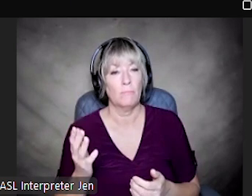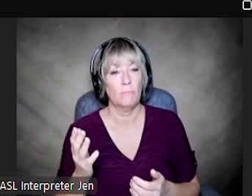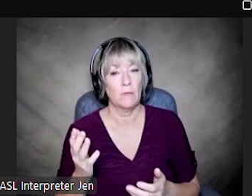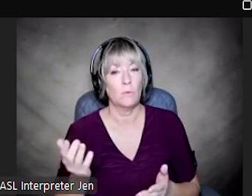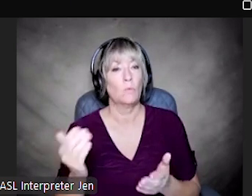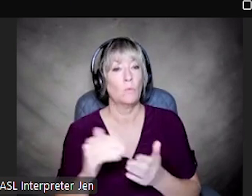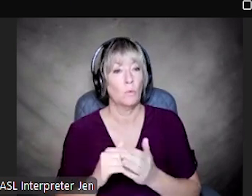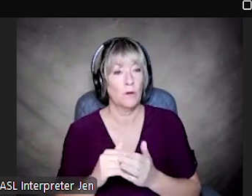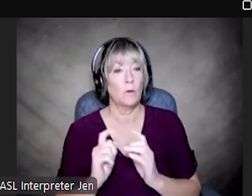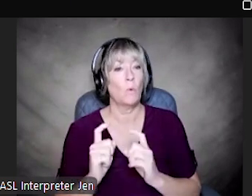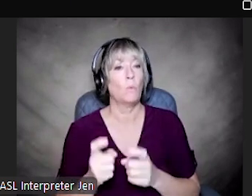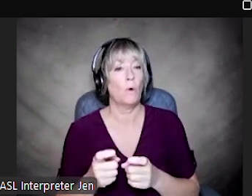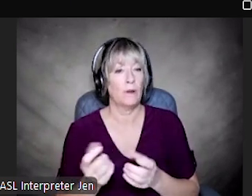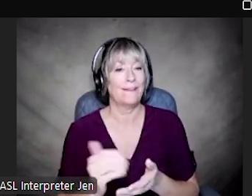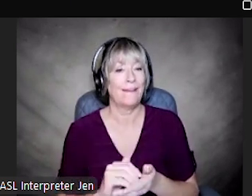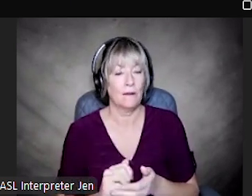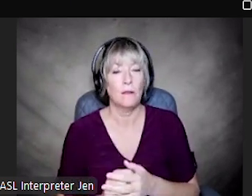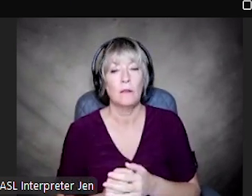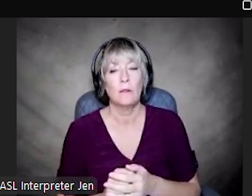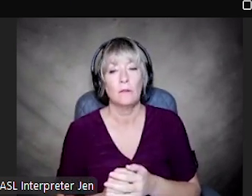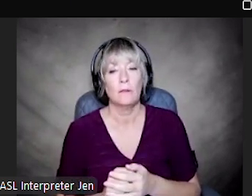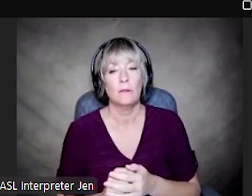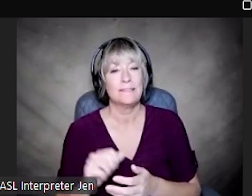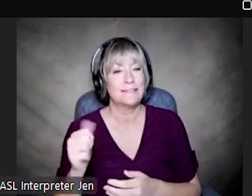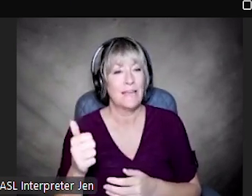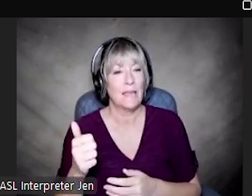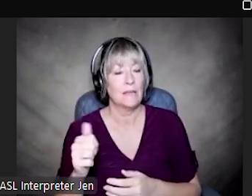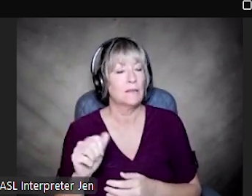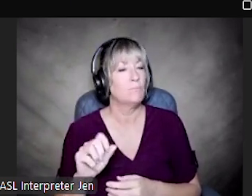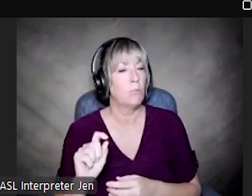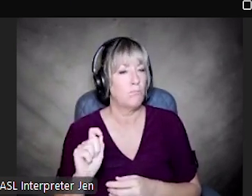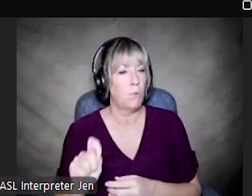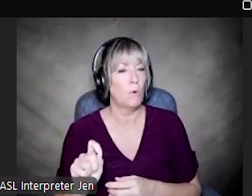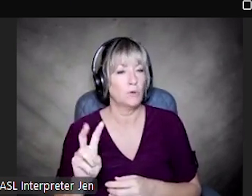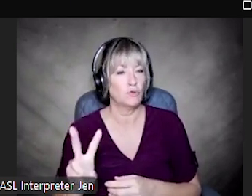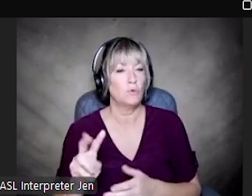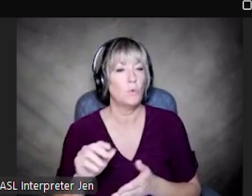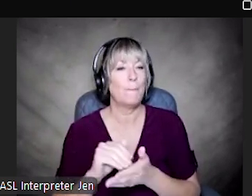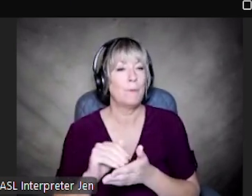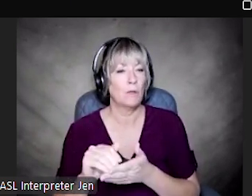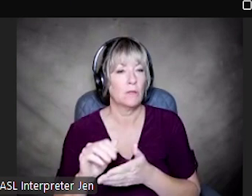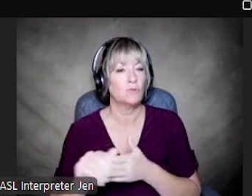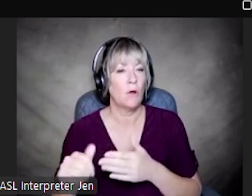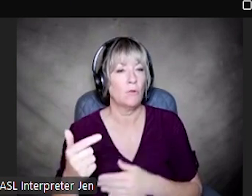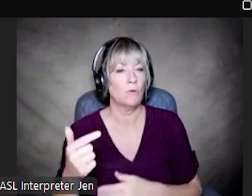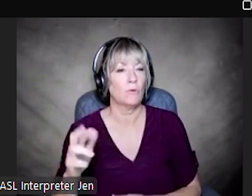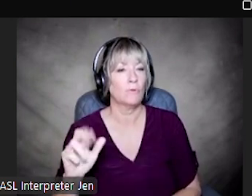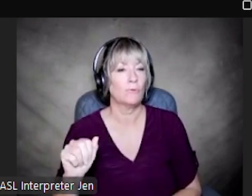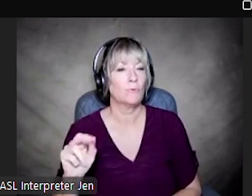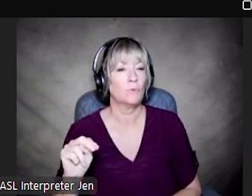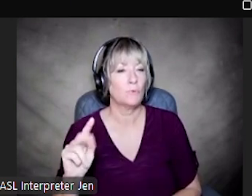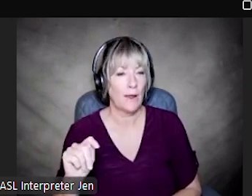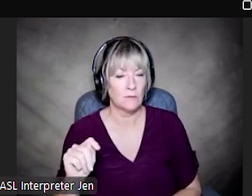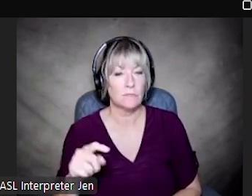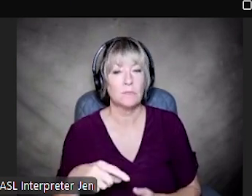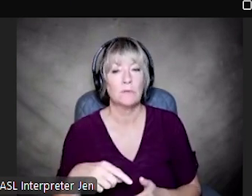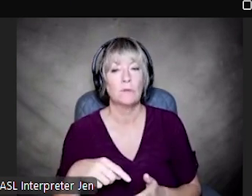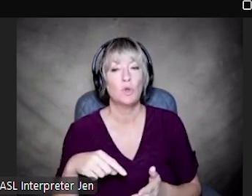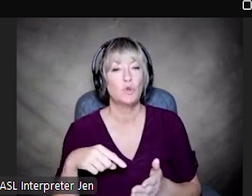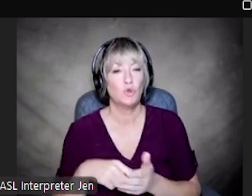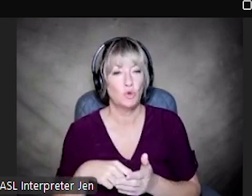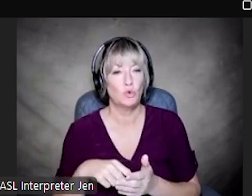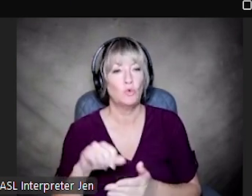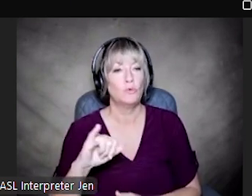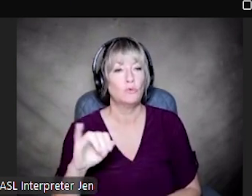re-awarded. Again, it's a $10.2 million grant program, and it's due